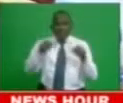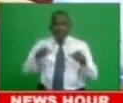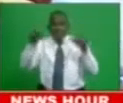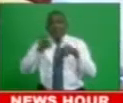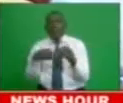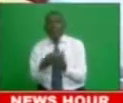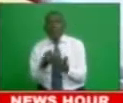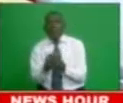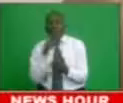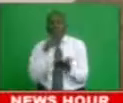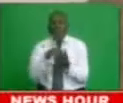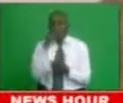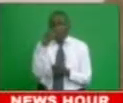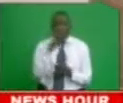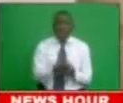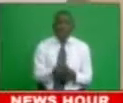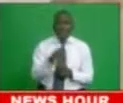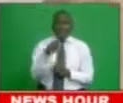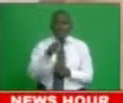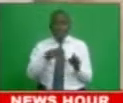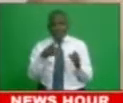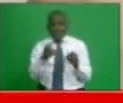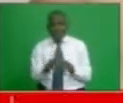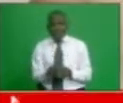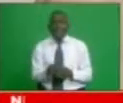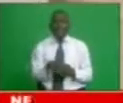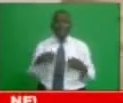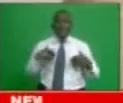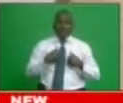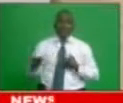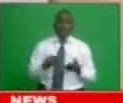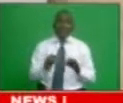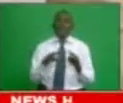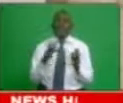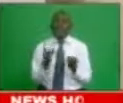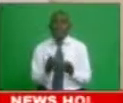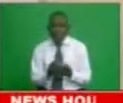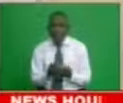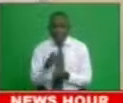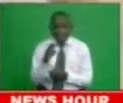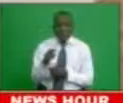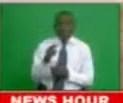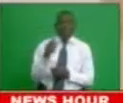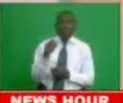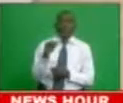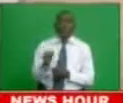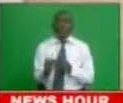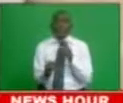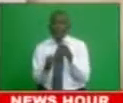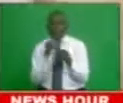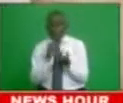flyers on bird flu. The Ashanti Regional Director of the Veterinary Services Department, Dr. Kofi